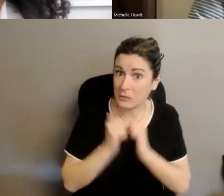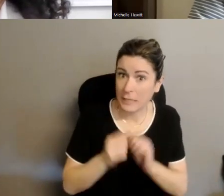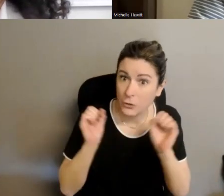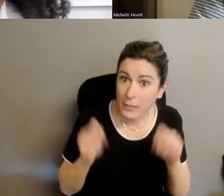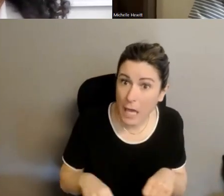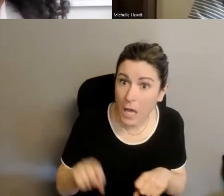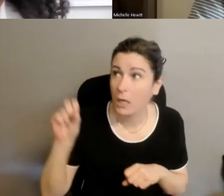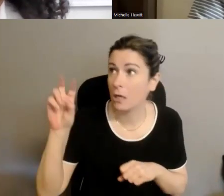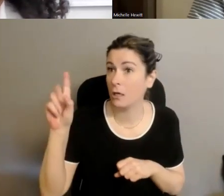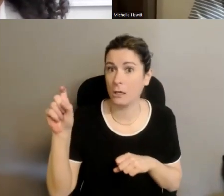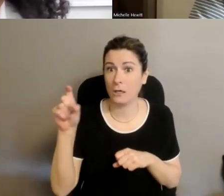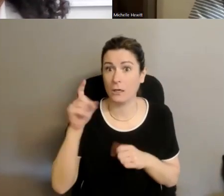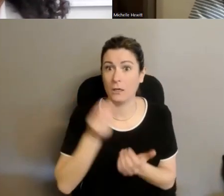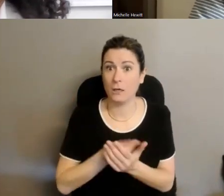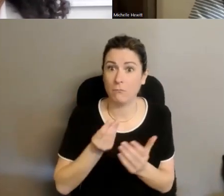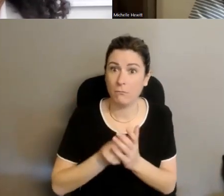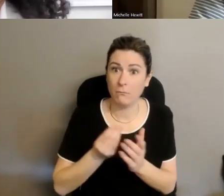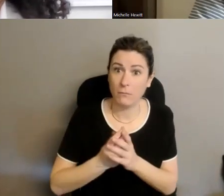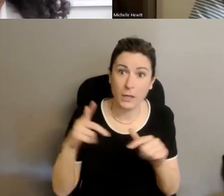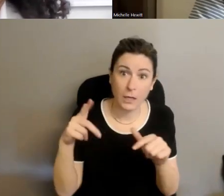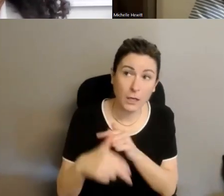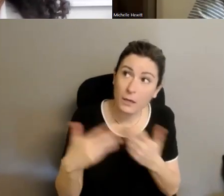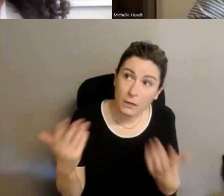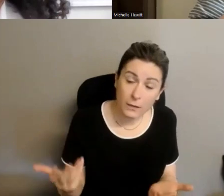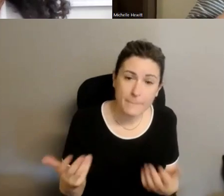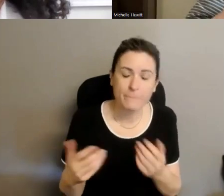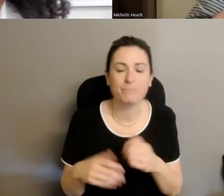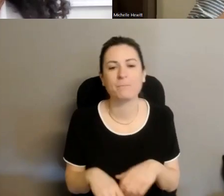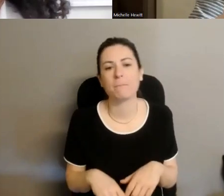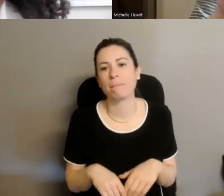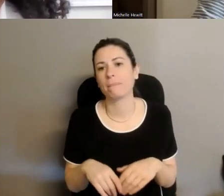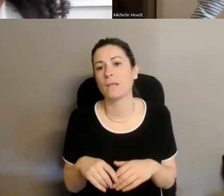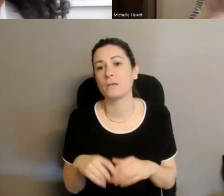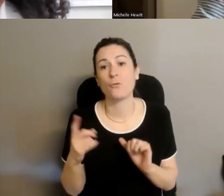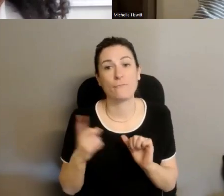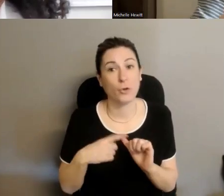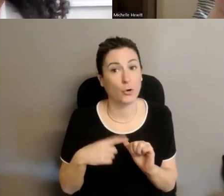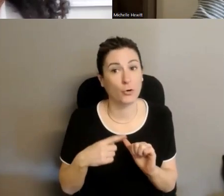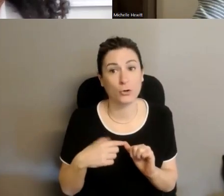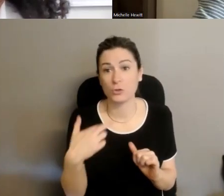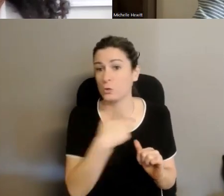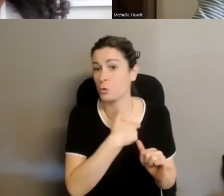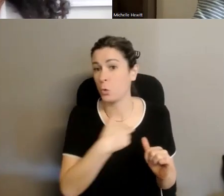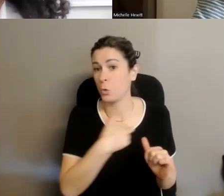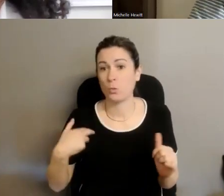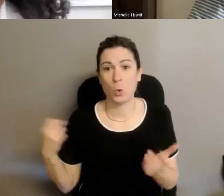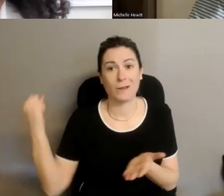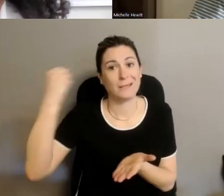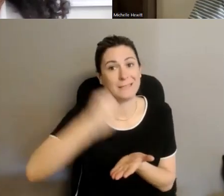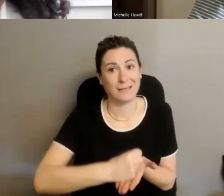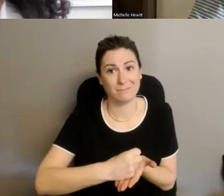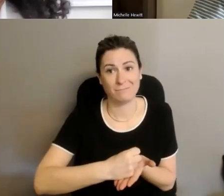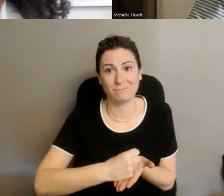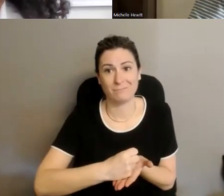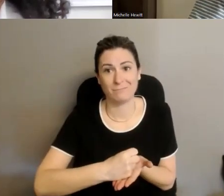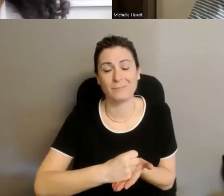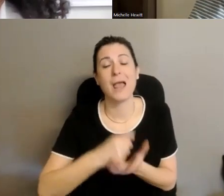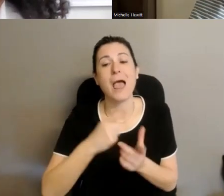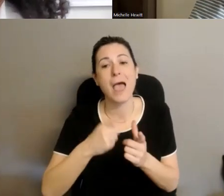not start until royal assent is achieved. Those things can't coincide, right? And